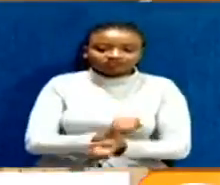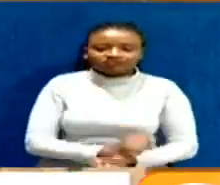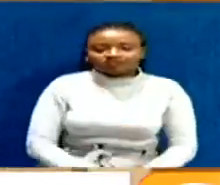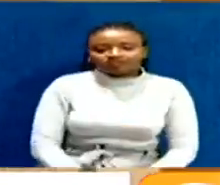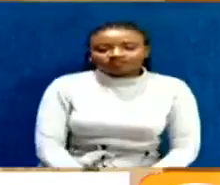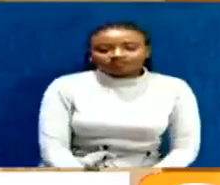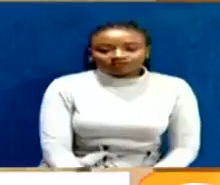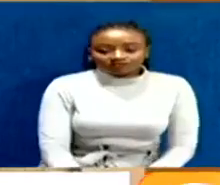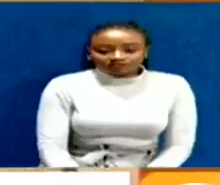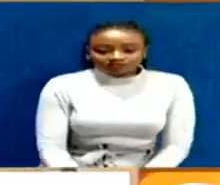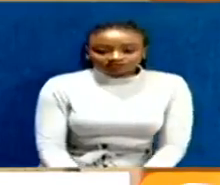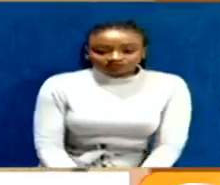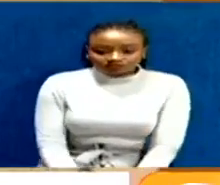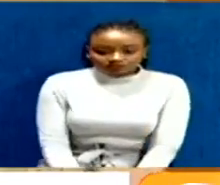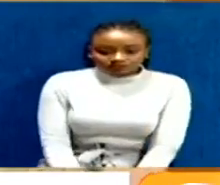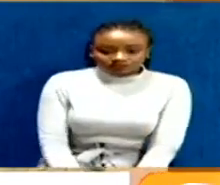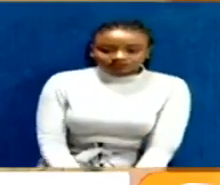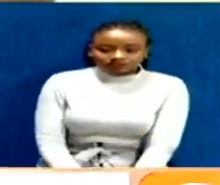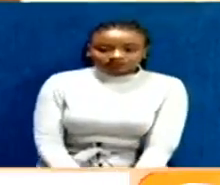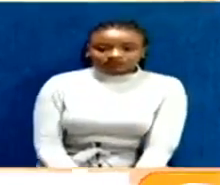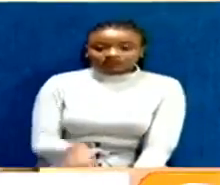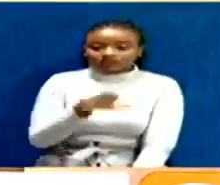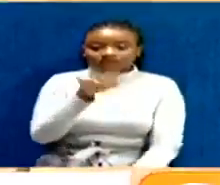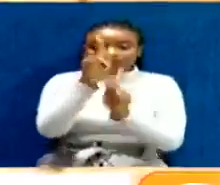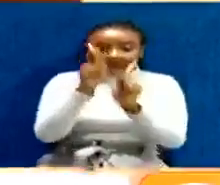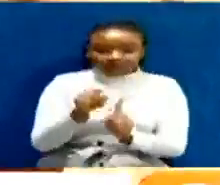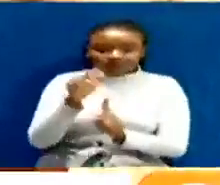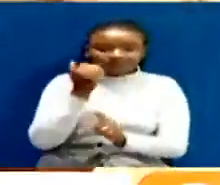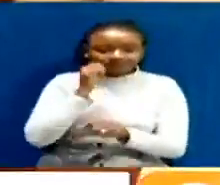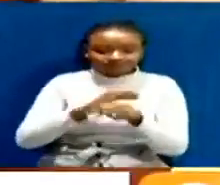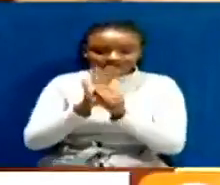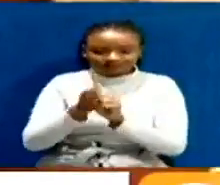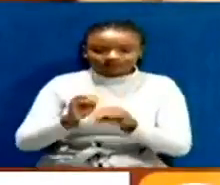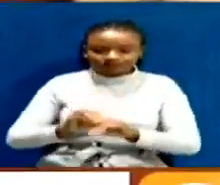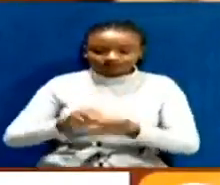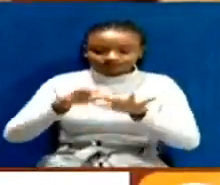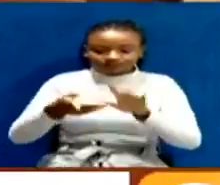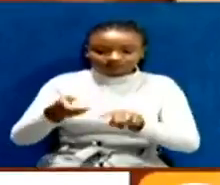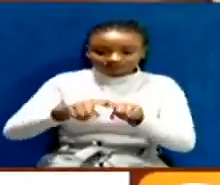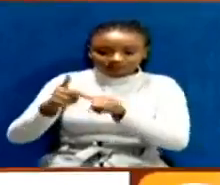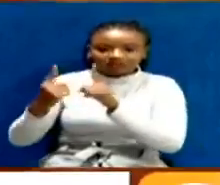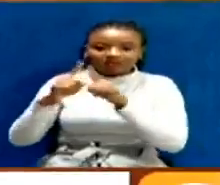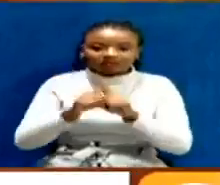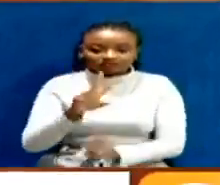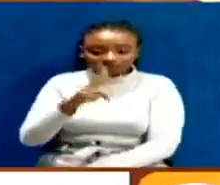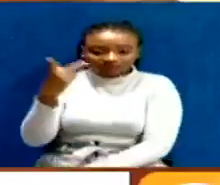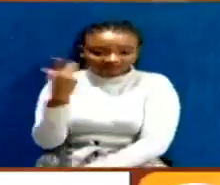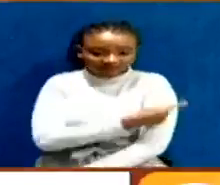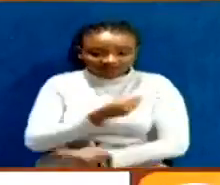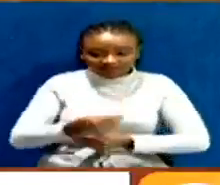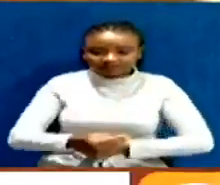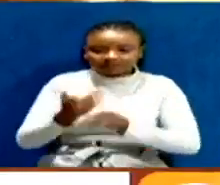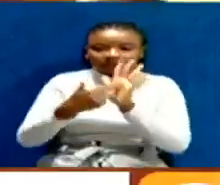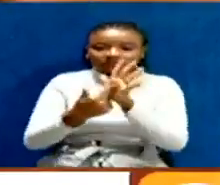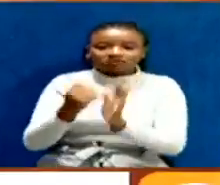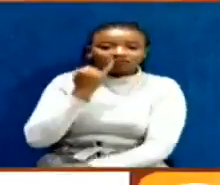testing. The spike in Kisumu has coincided with the start of the second dose of the COVID-19 vaccine across the country. In Nakuru